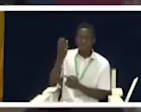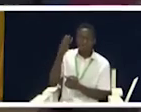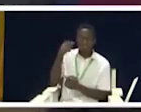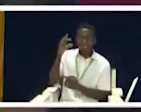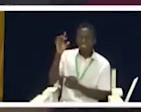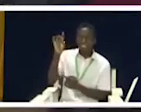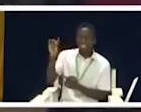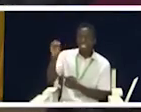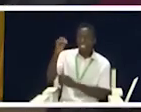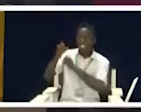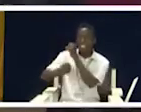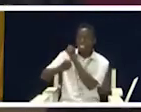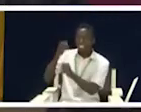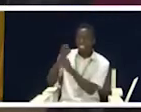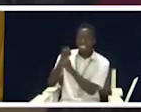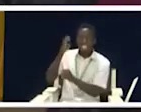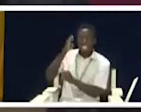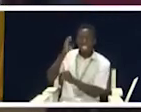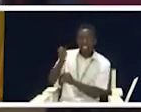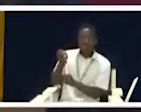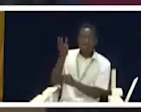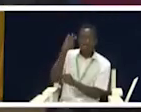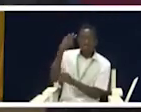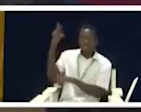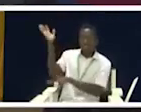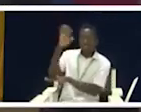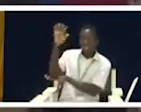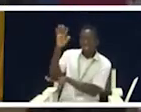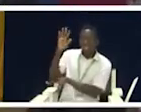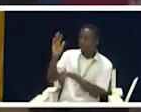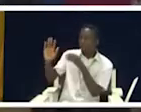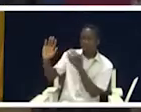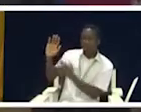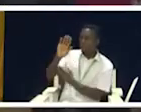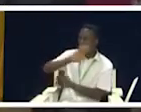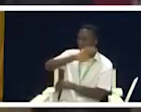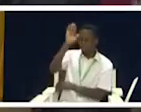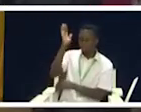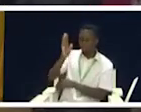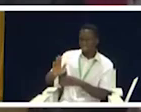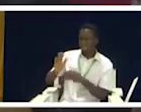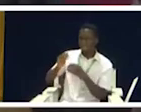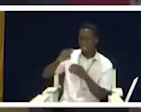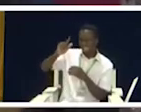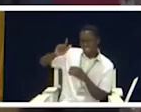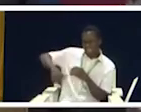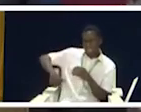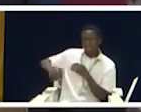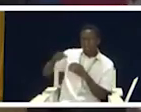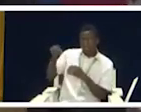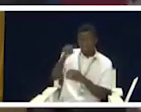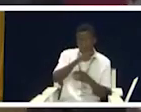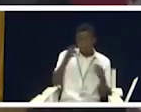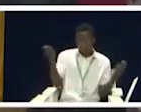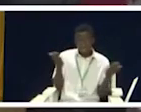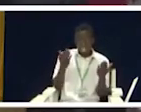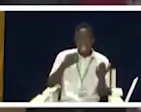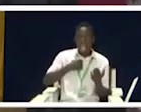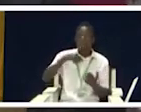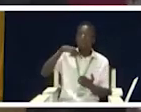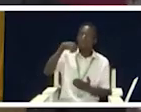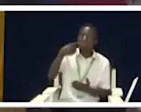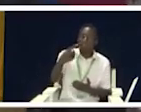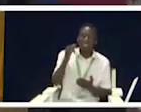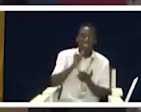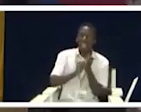at the backside of the desert. But God can never be too late. Somebody here, I am saying that God